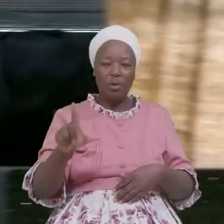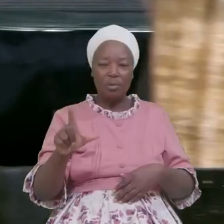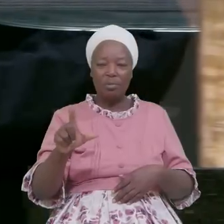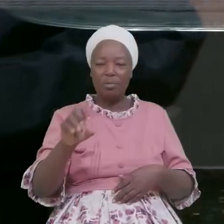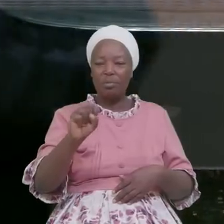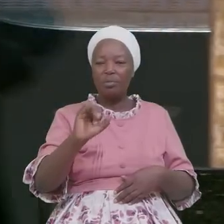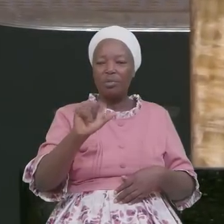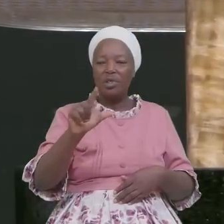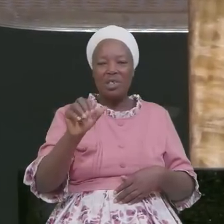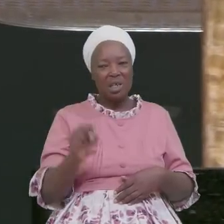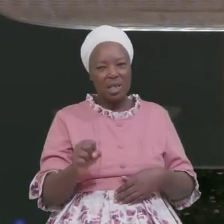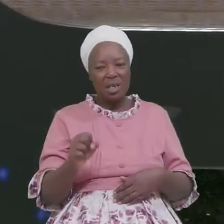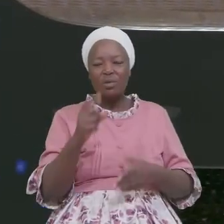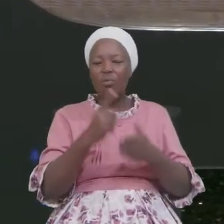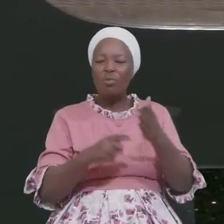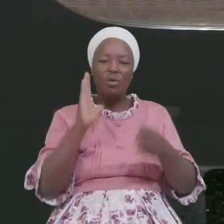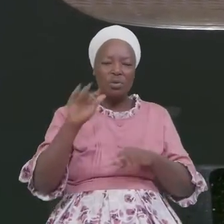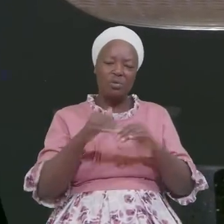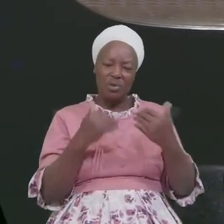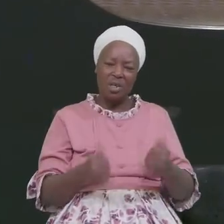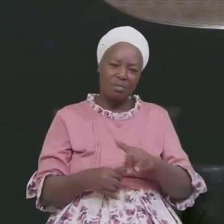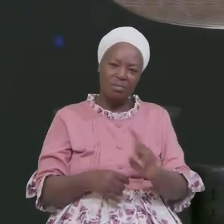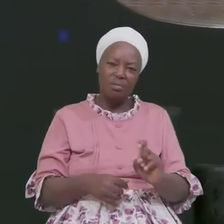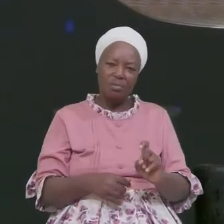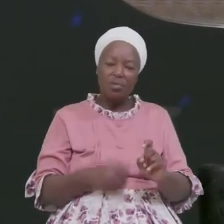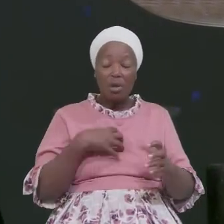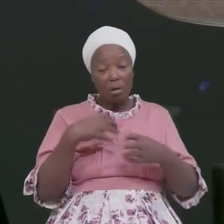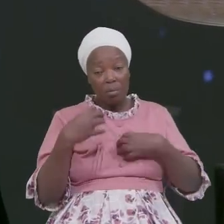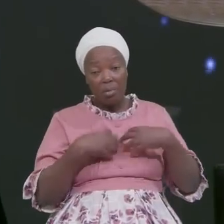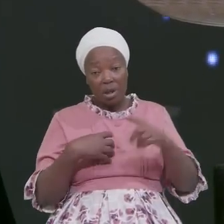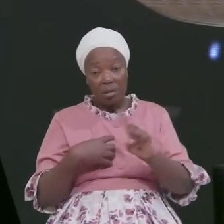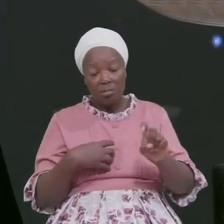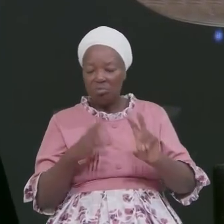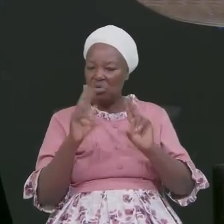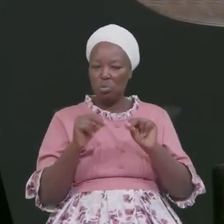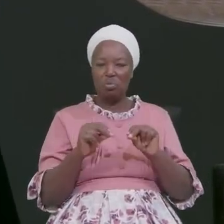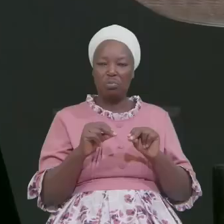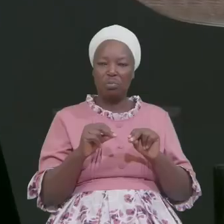Silas, what are you going to do? Complain? No.